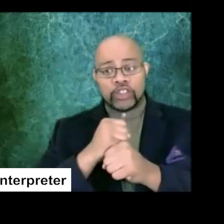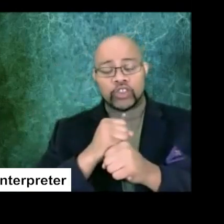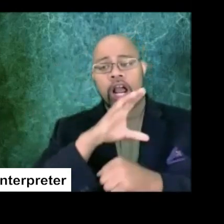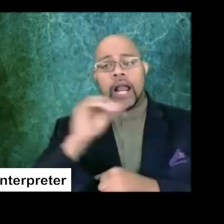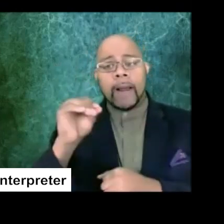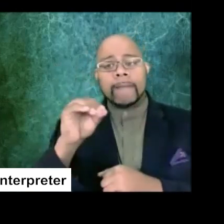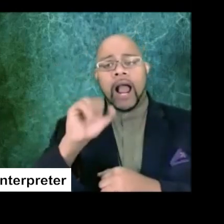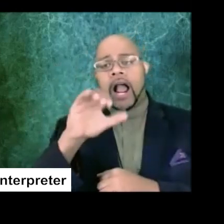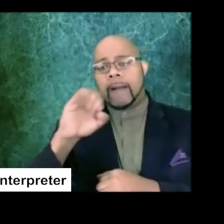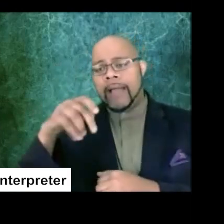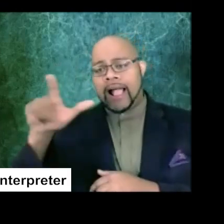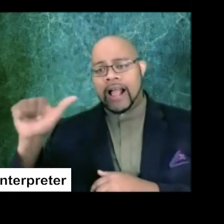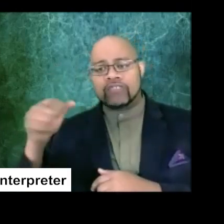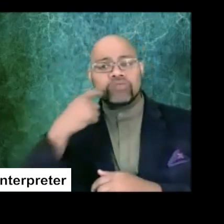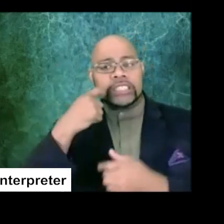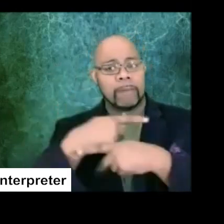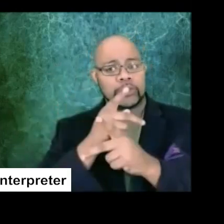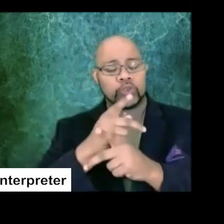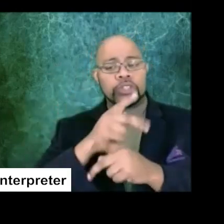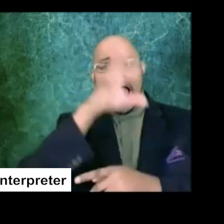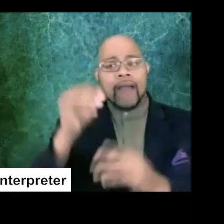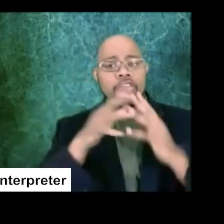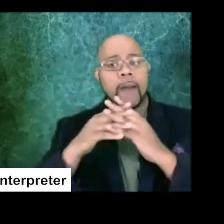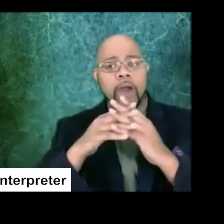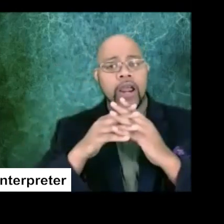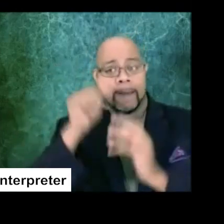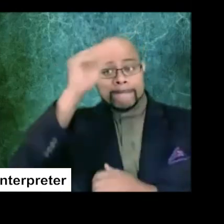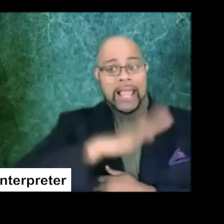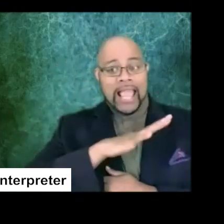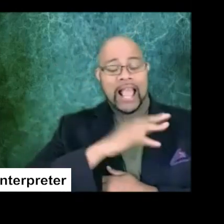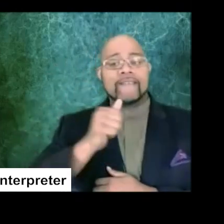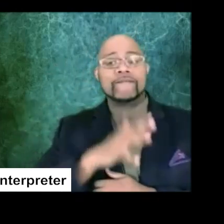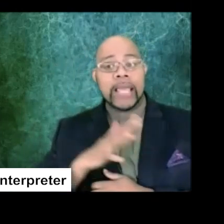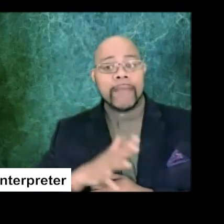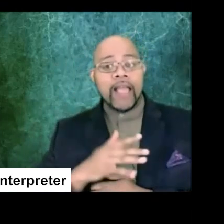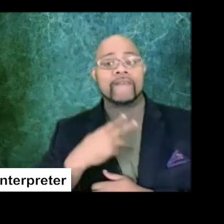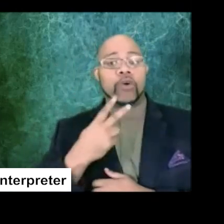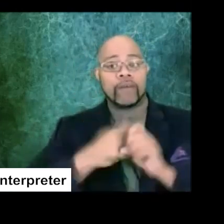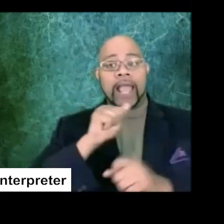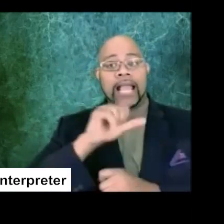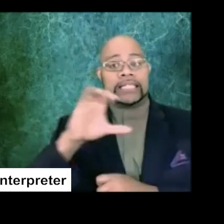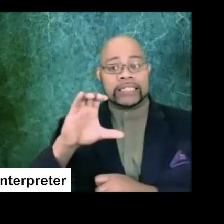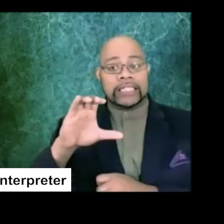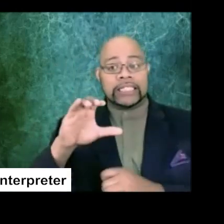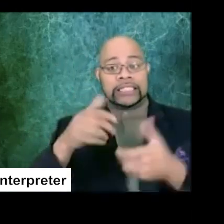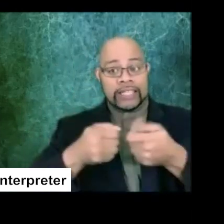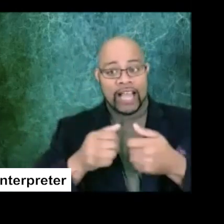company Acapella has recently produced an African-American male and female voice for AAC